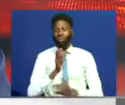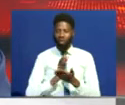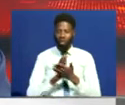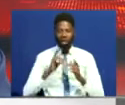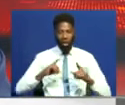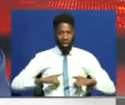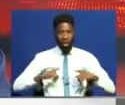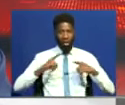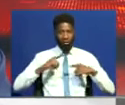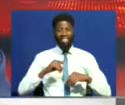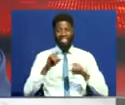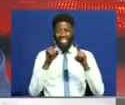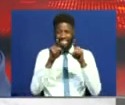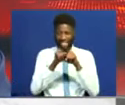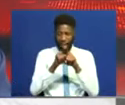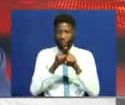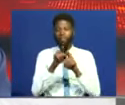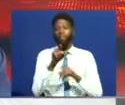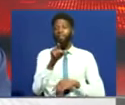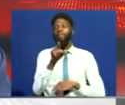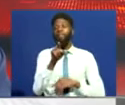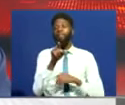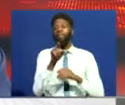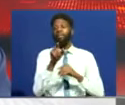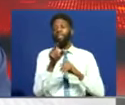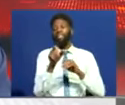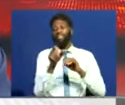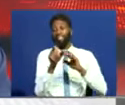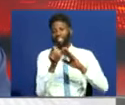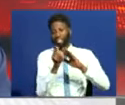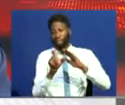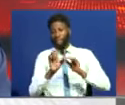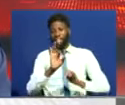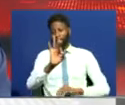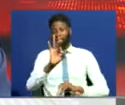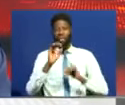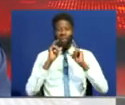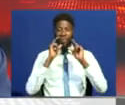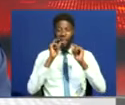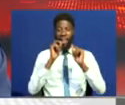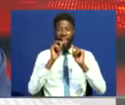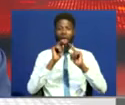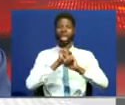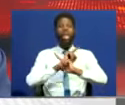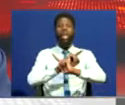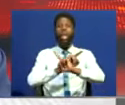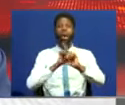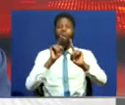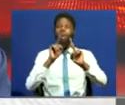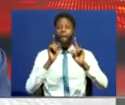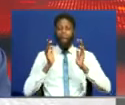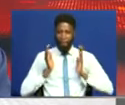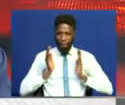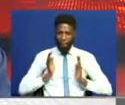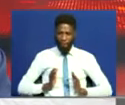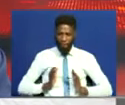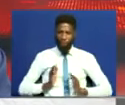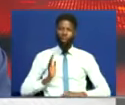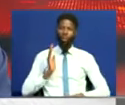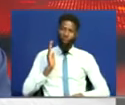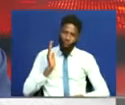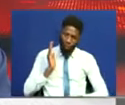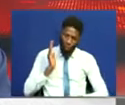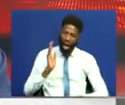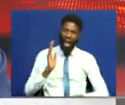if you allow me to read, yes, verbatim, mm, a person shall not be deprived of life intentionally, and I want